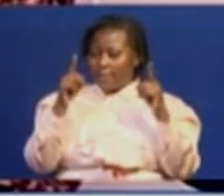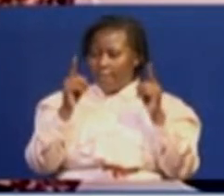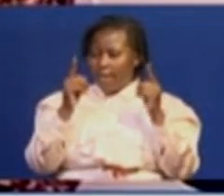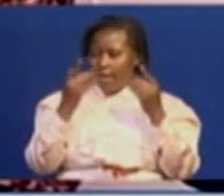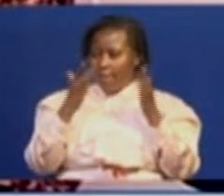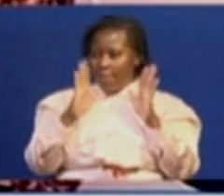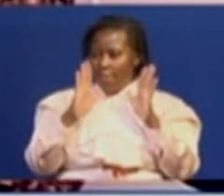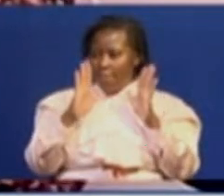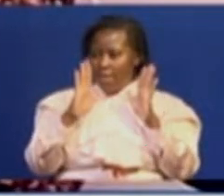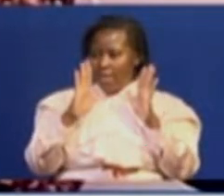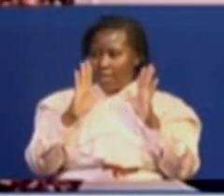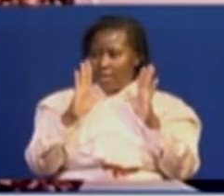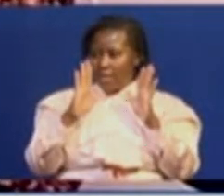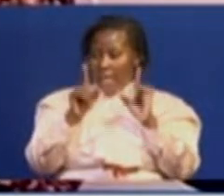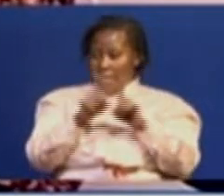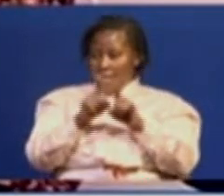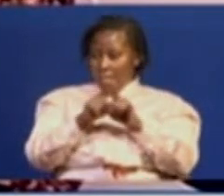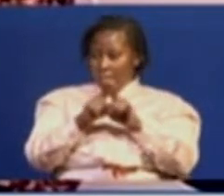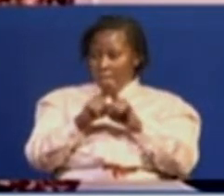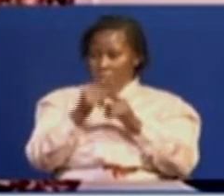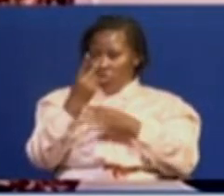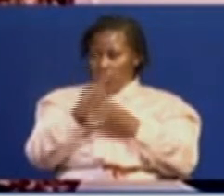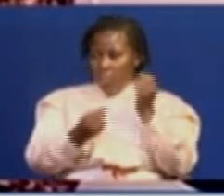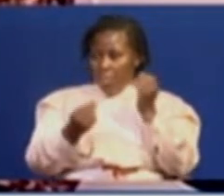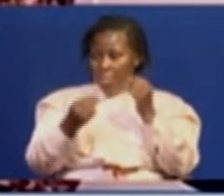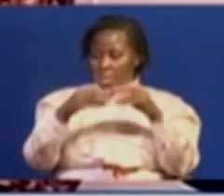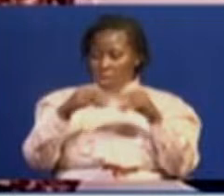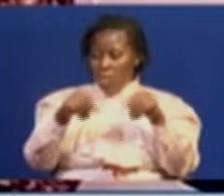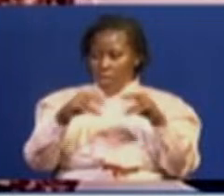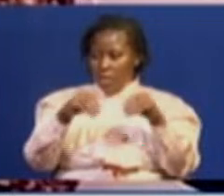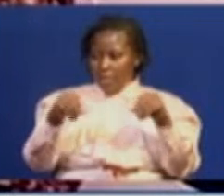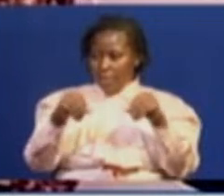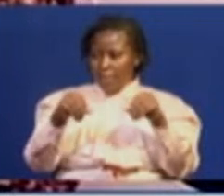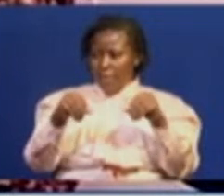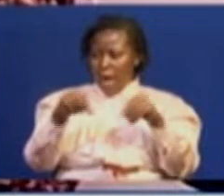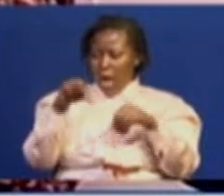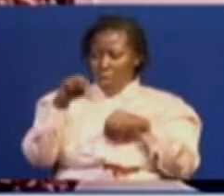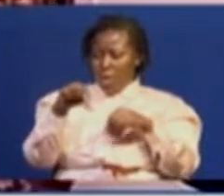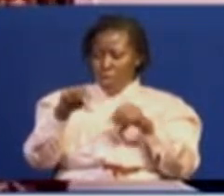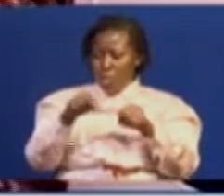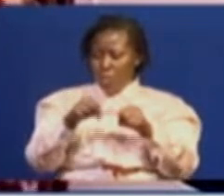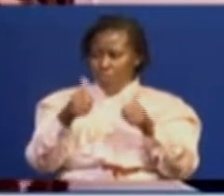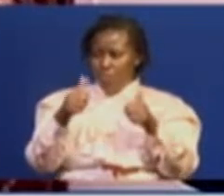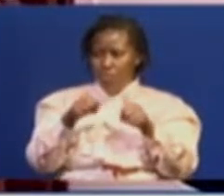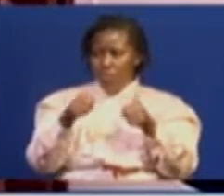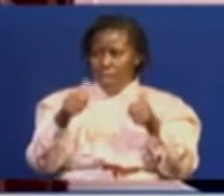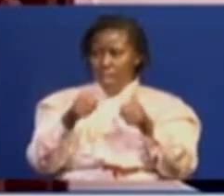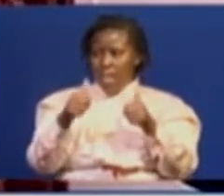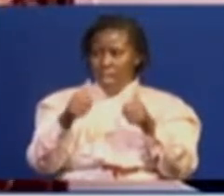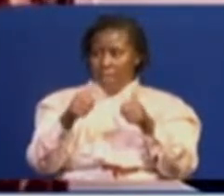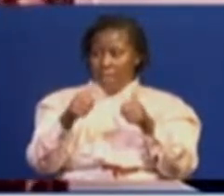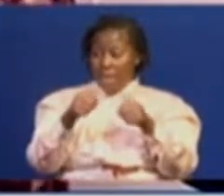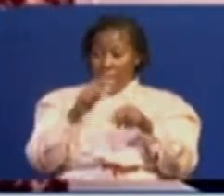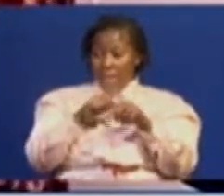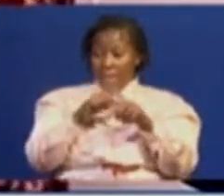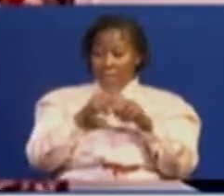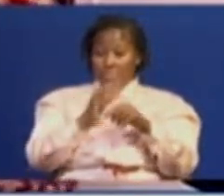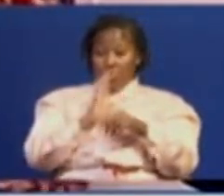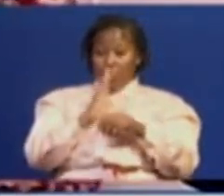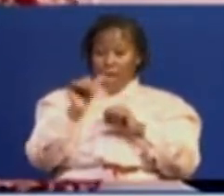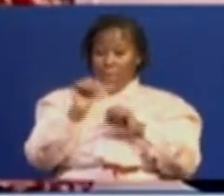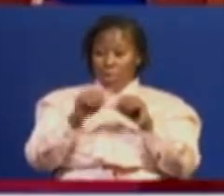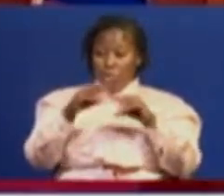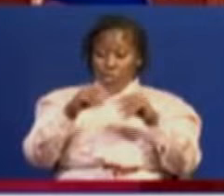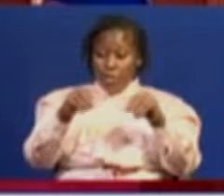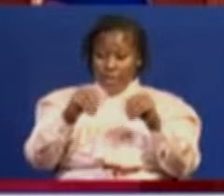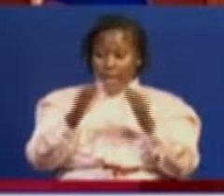very successful, honorable members, and it was both qualitative and quantitative. When